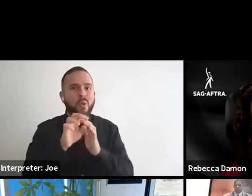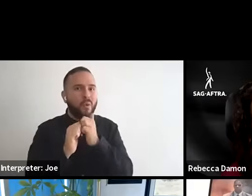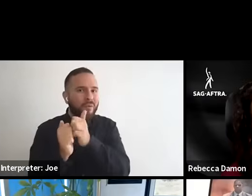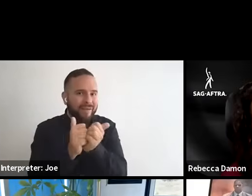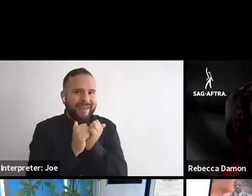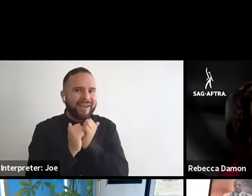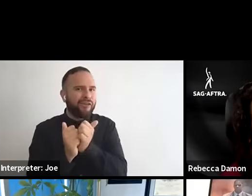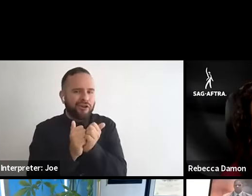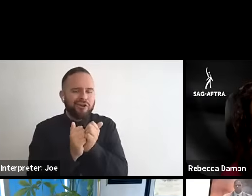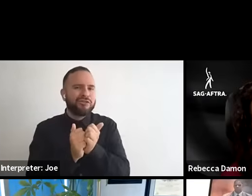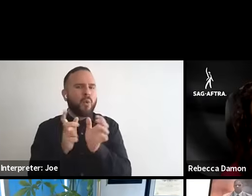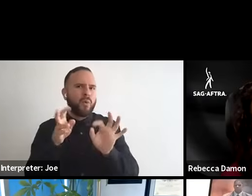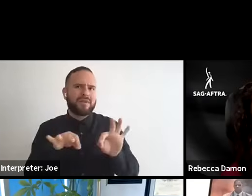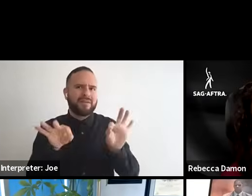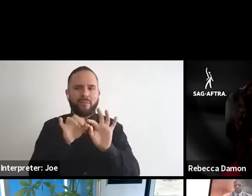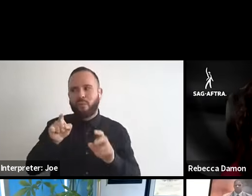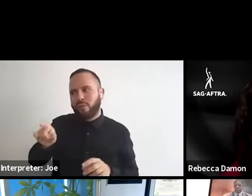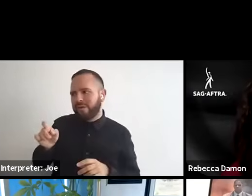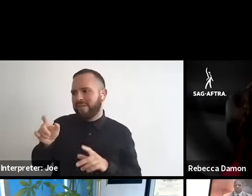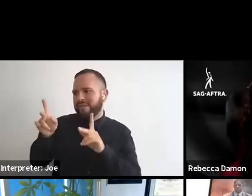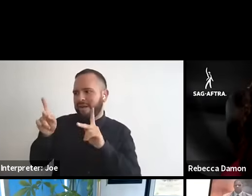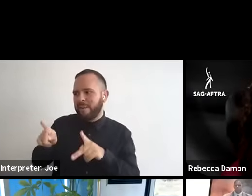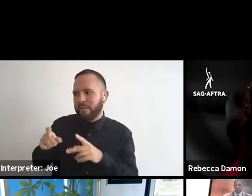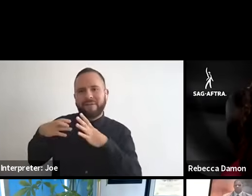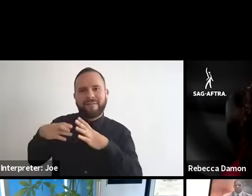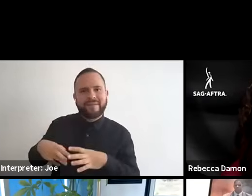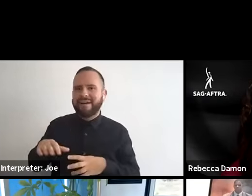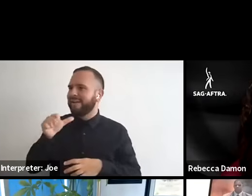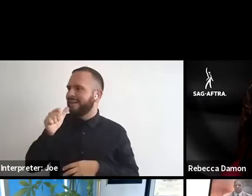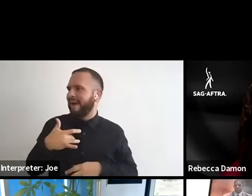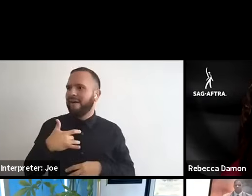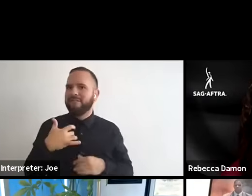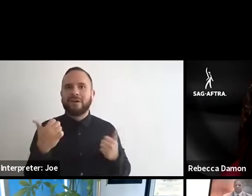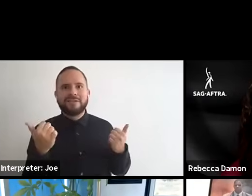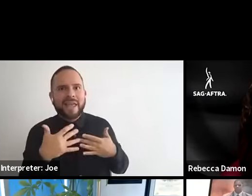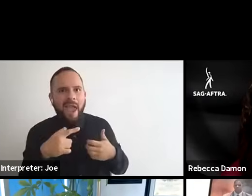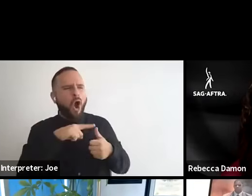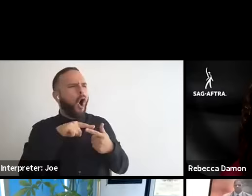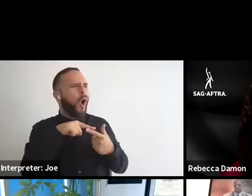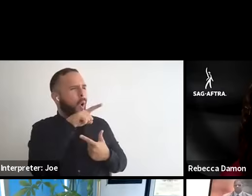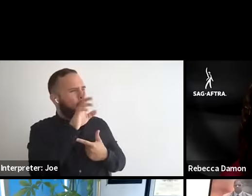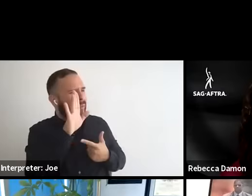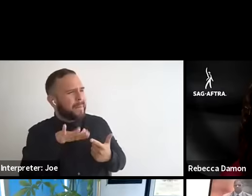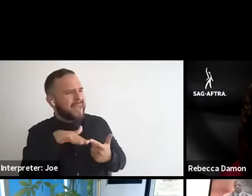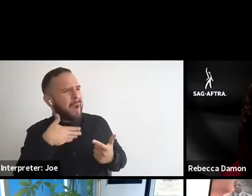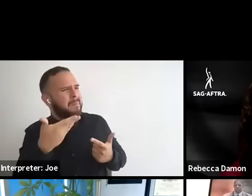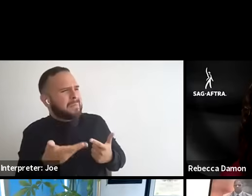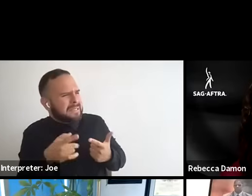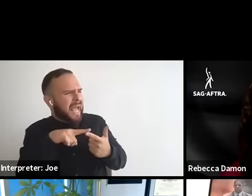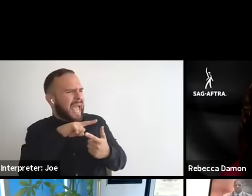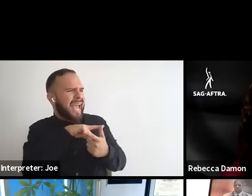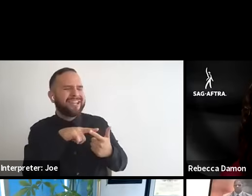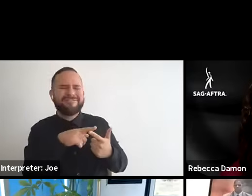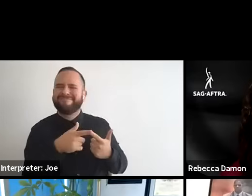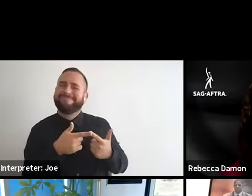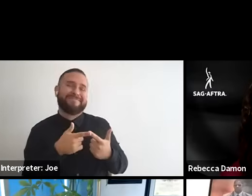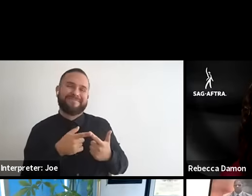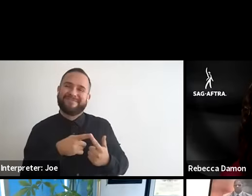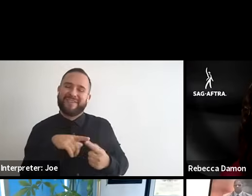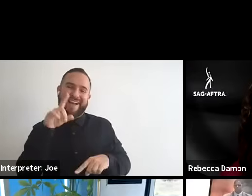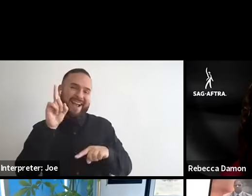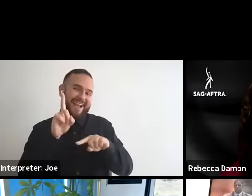it's fear or whether it is, you know, you don't want to upset anyone. There really isn't room for that in